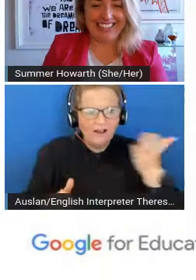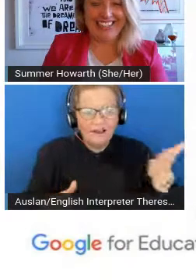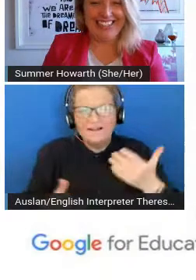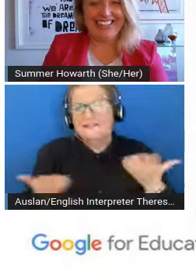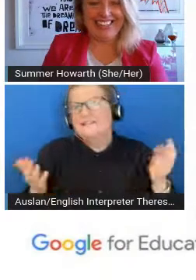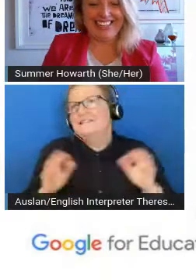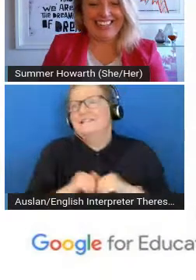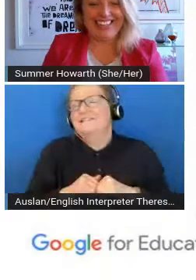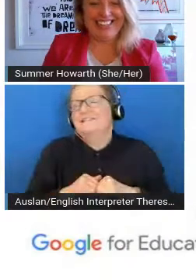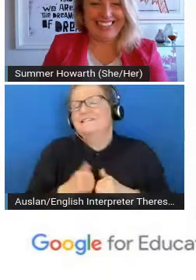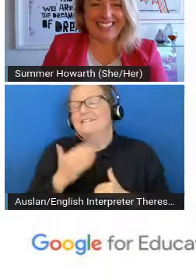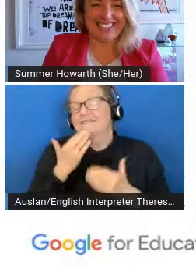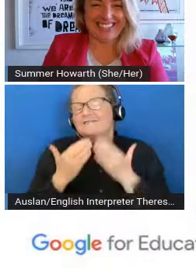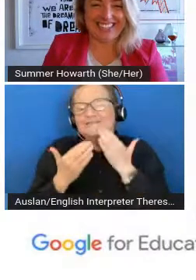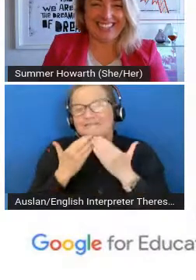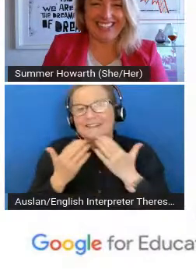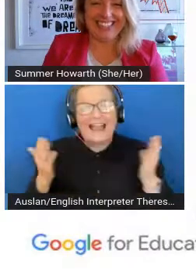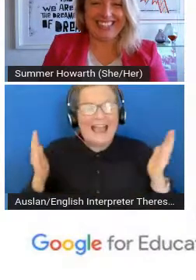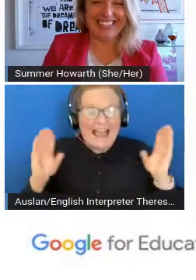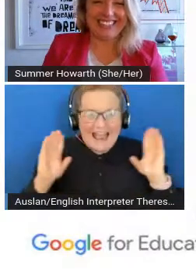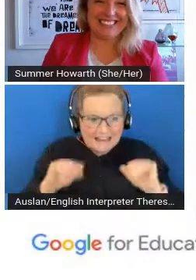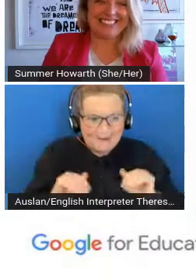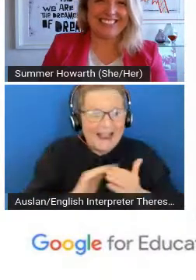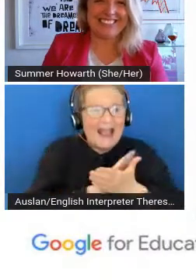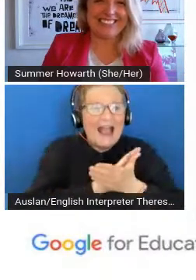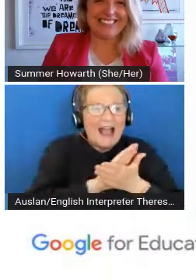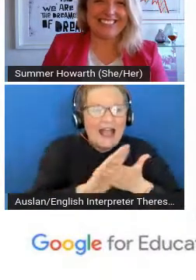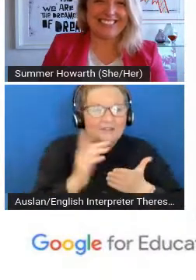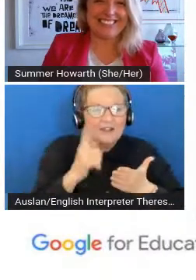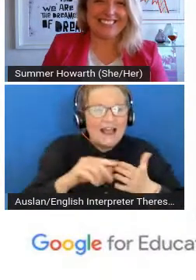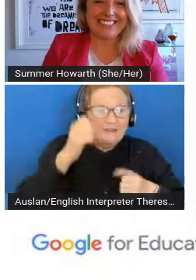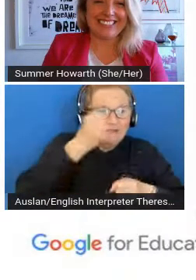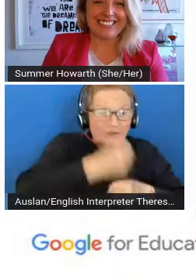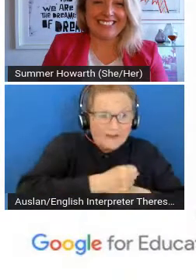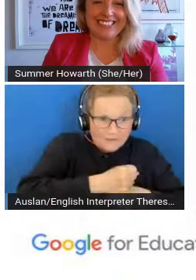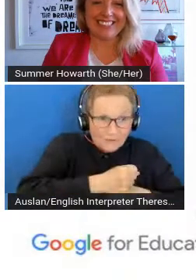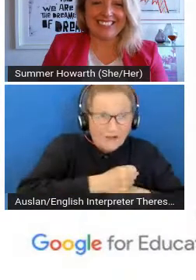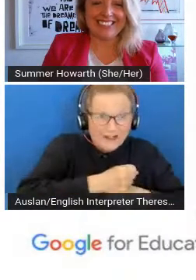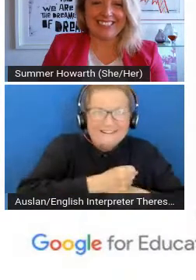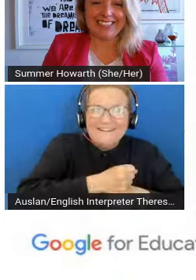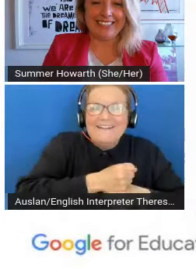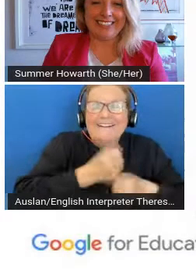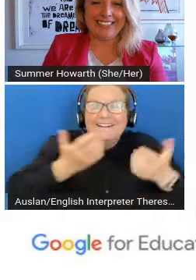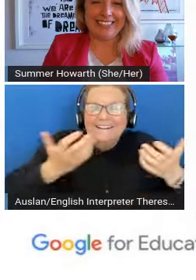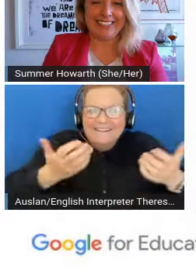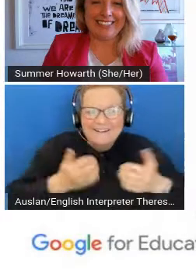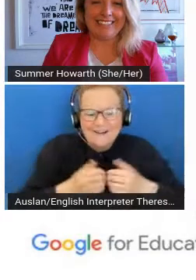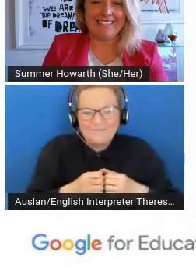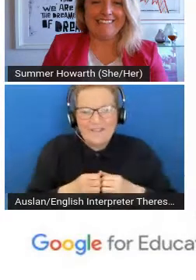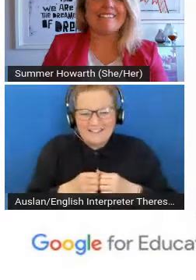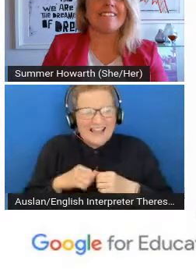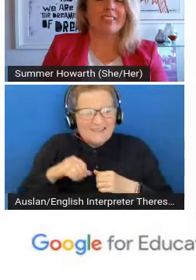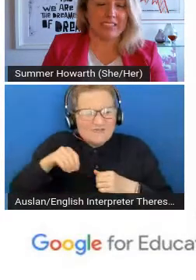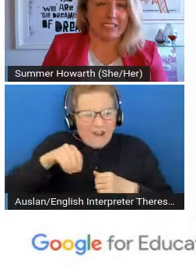and Gareth. Thank you. So Hansel and Gretel. That idea of they follow the breadcrumb trail. Is that what we want